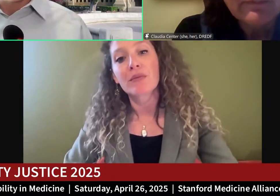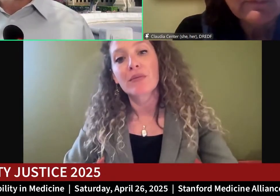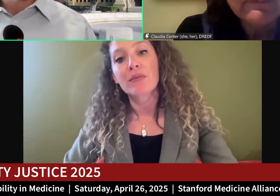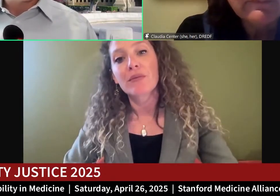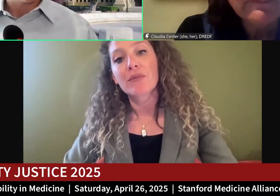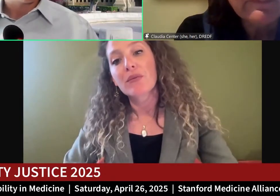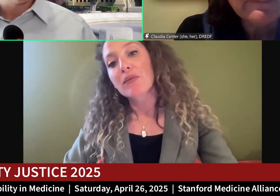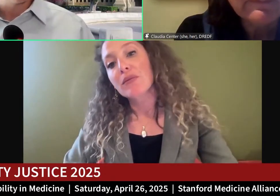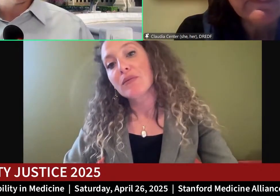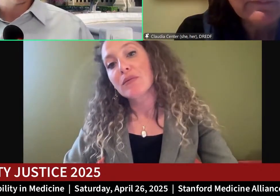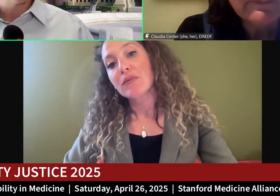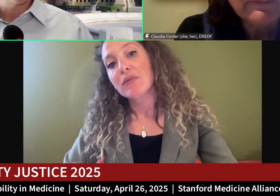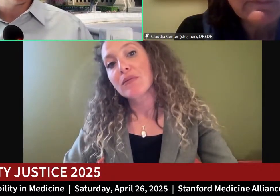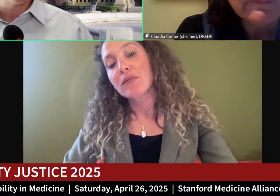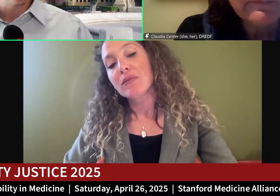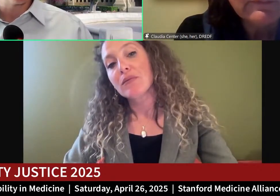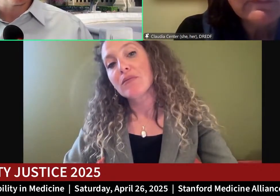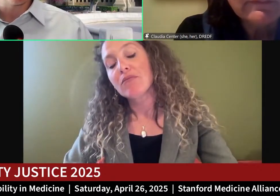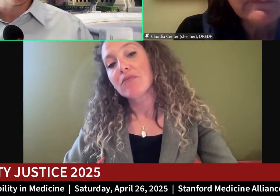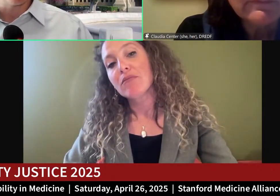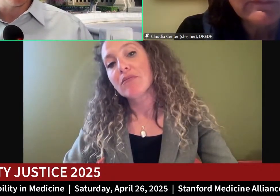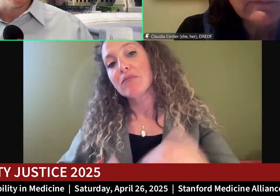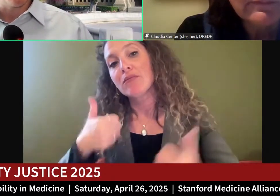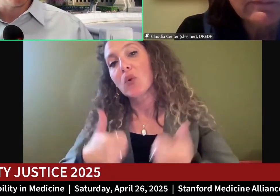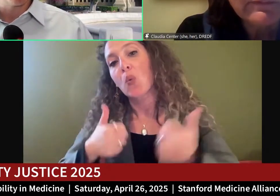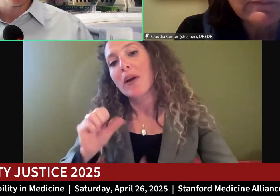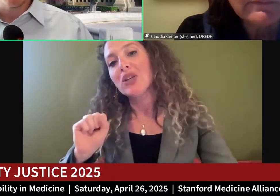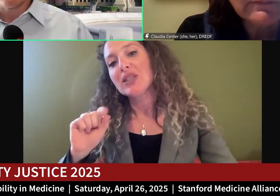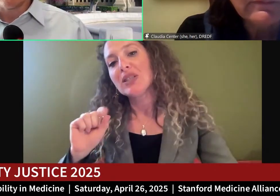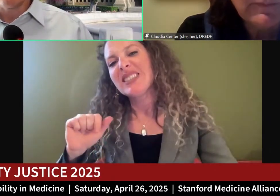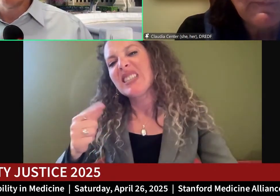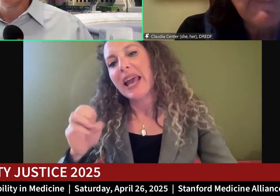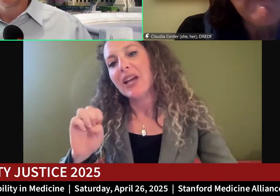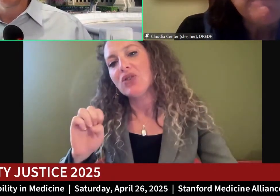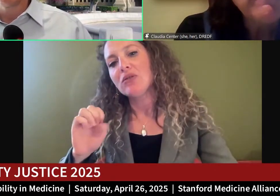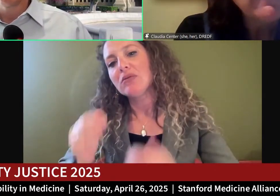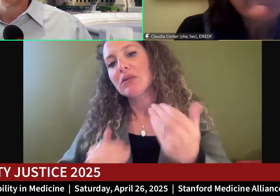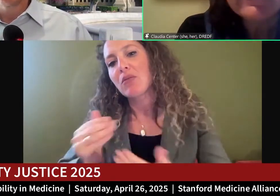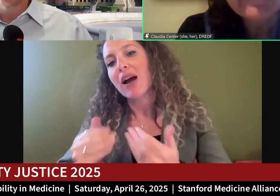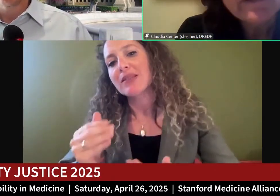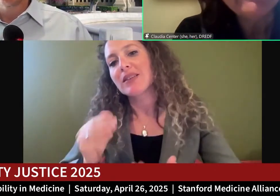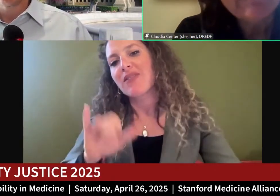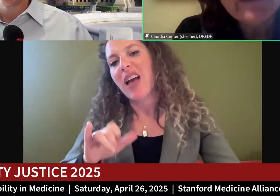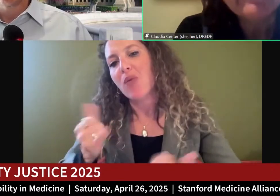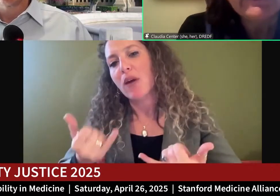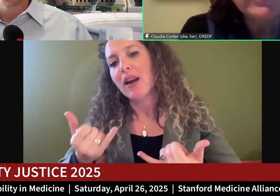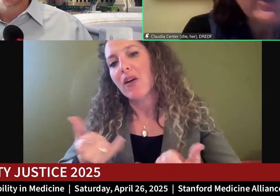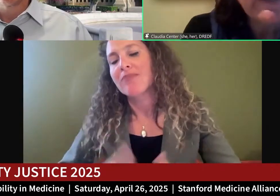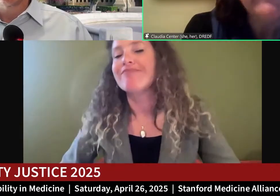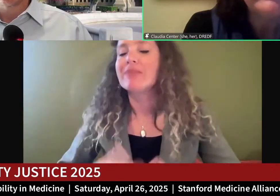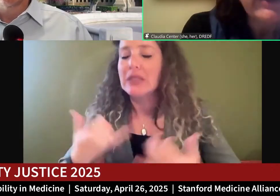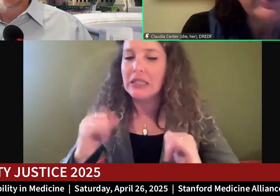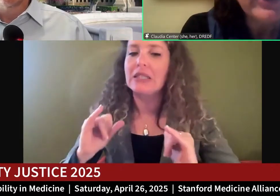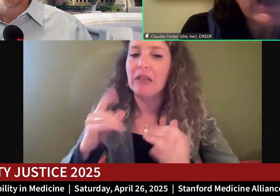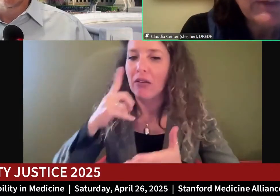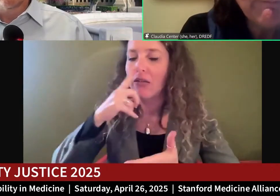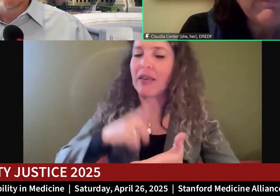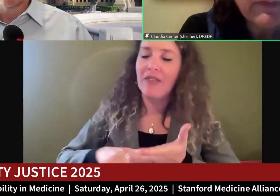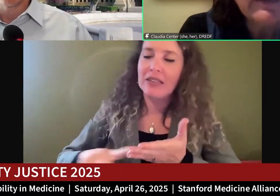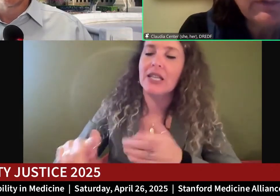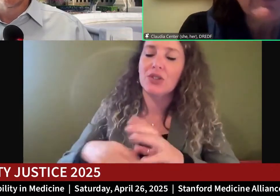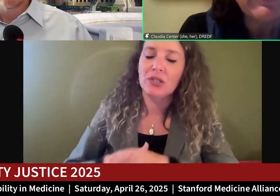What stage in the process is that case currently? Still in the investigation